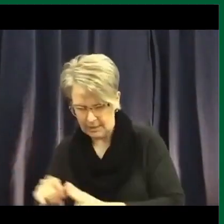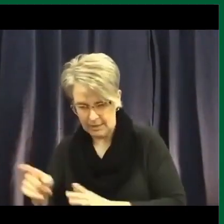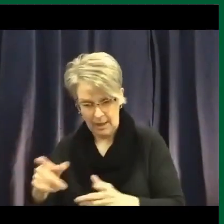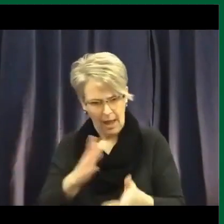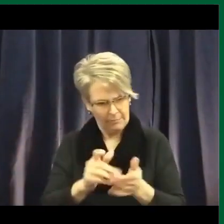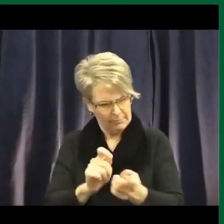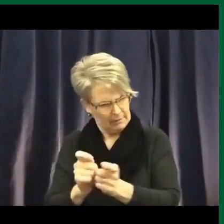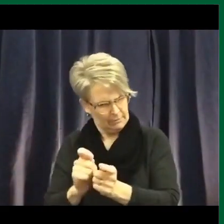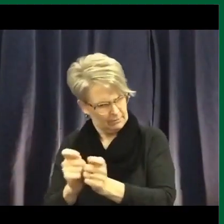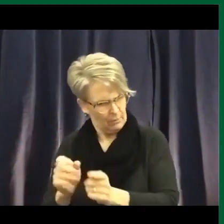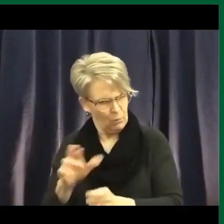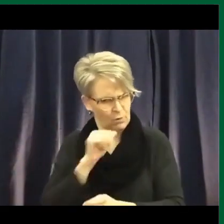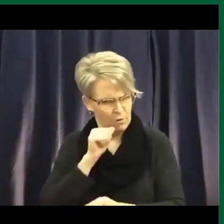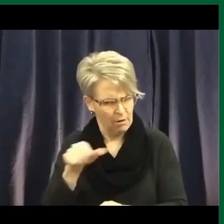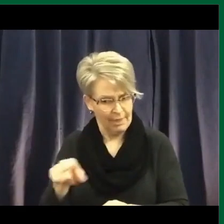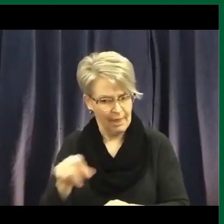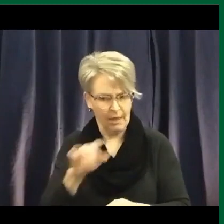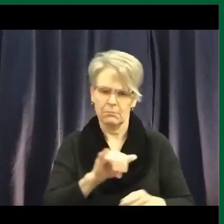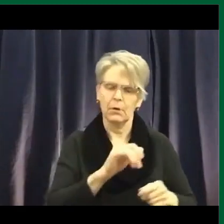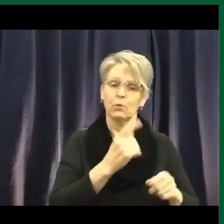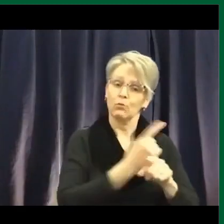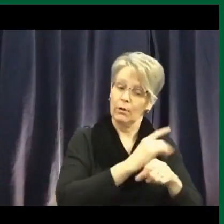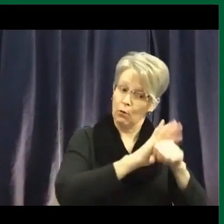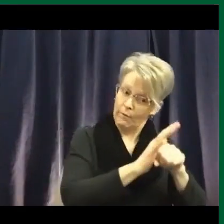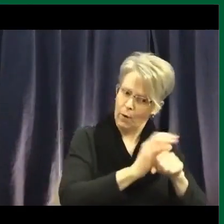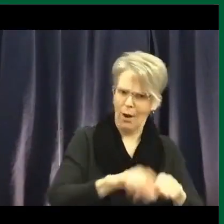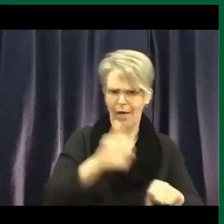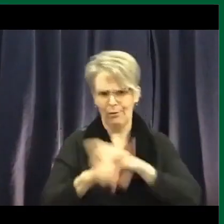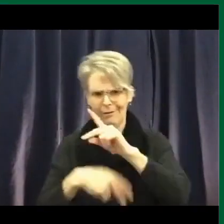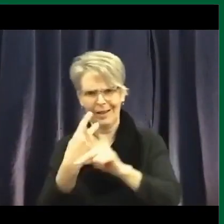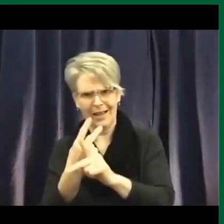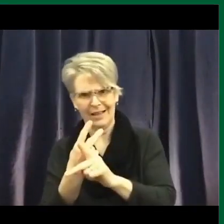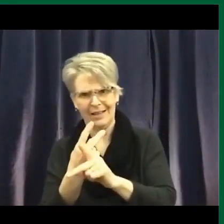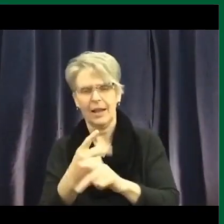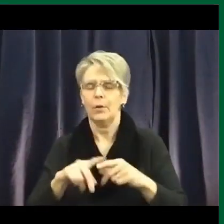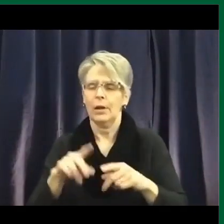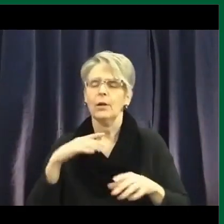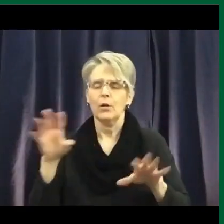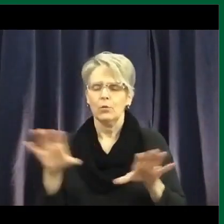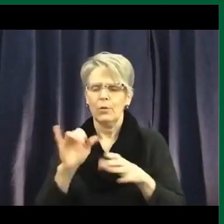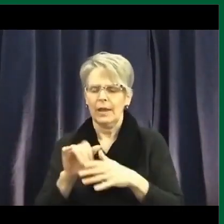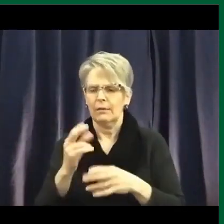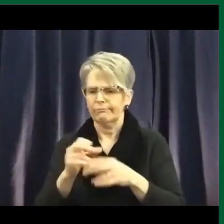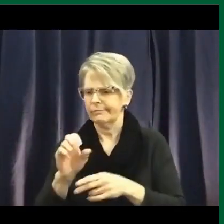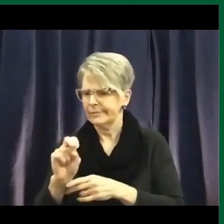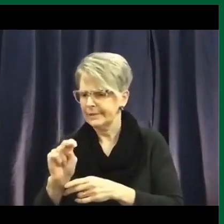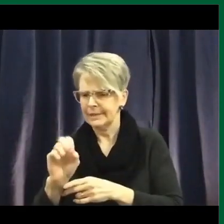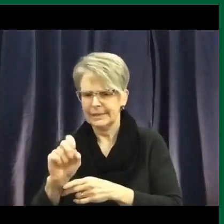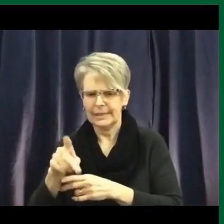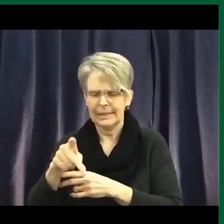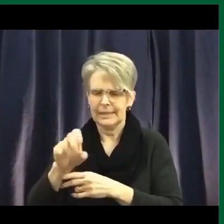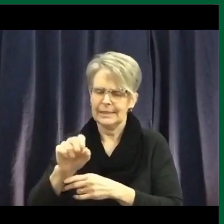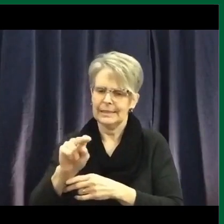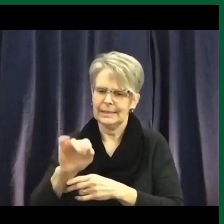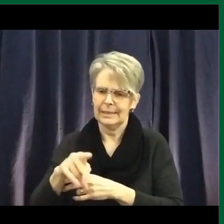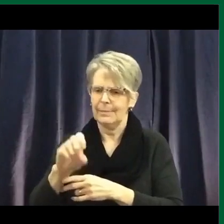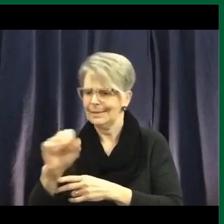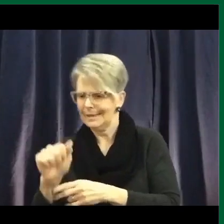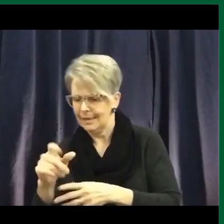because of more enhanced capacity for both screening through SNP assay and testing for whole genome sequencing, both